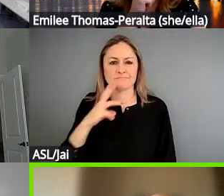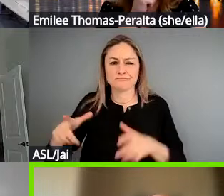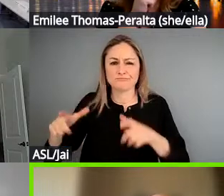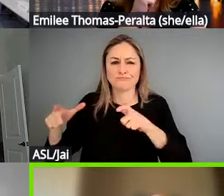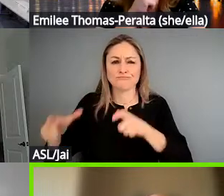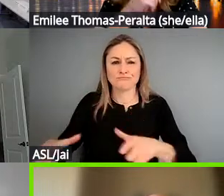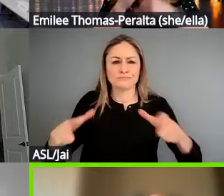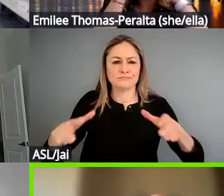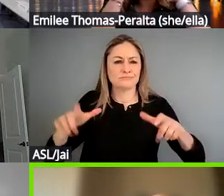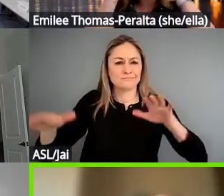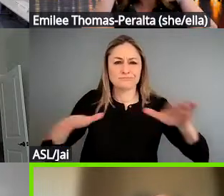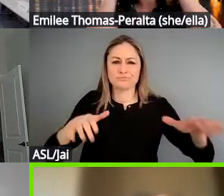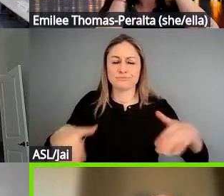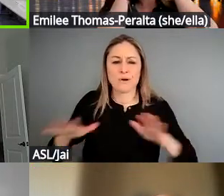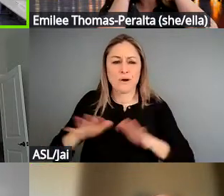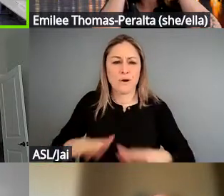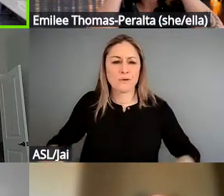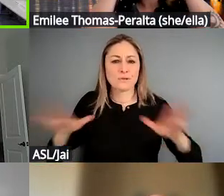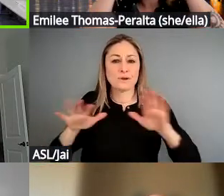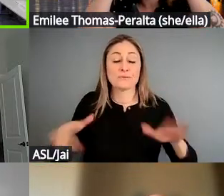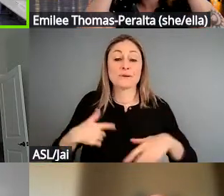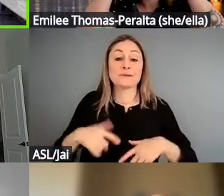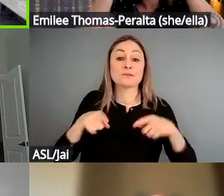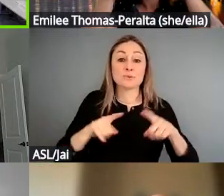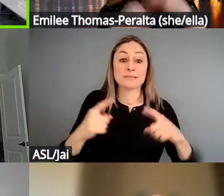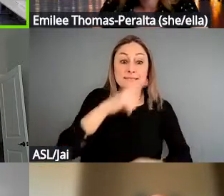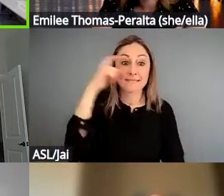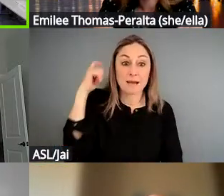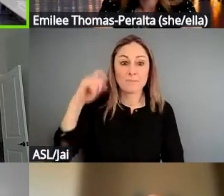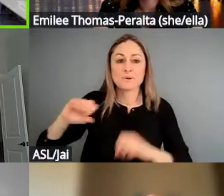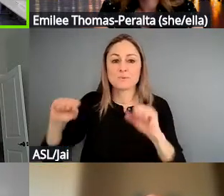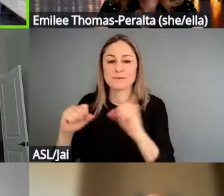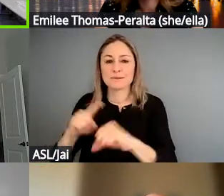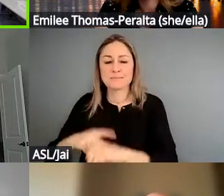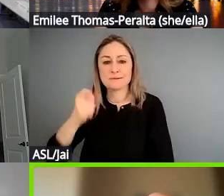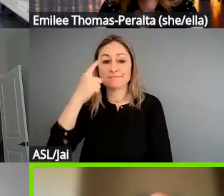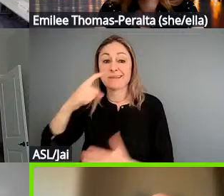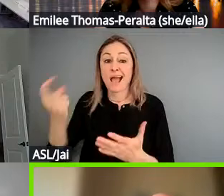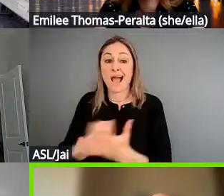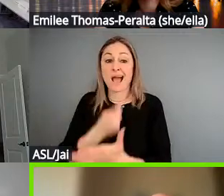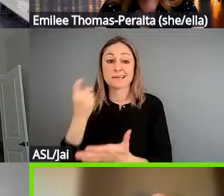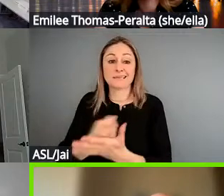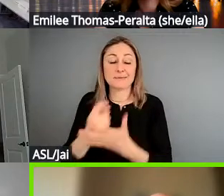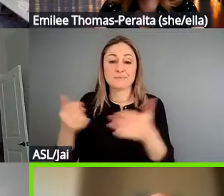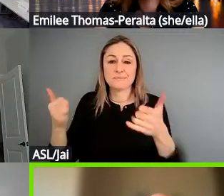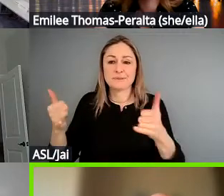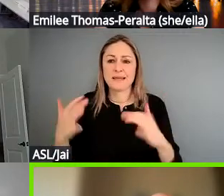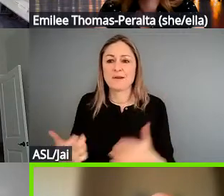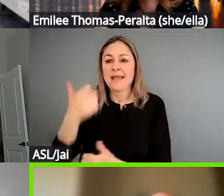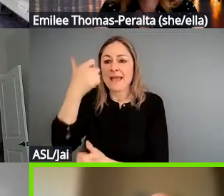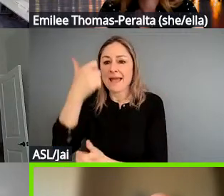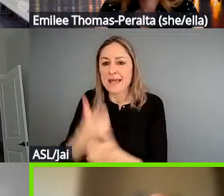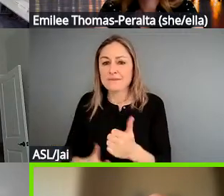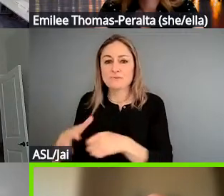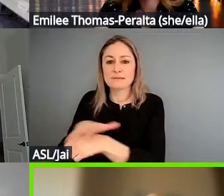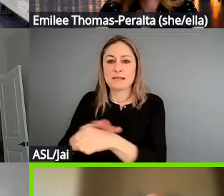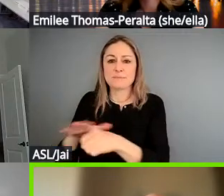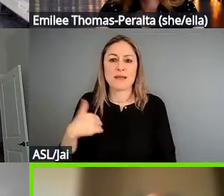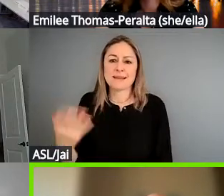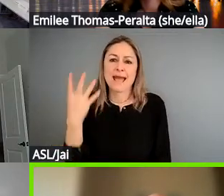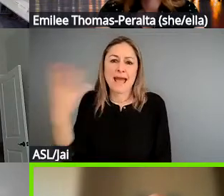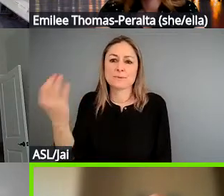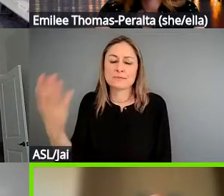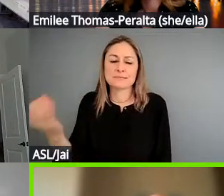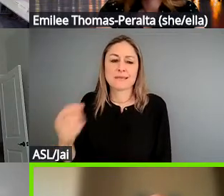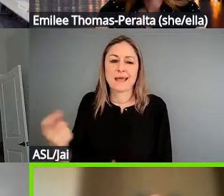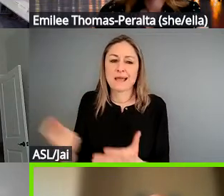time on them in the summer and the winter. But as a hockey player, every neighborhood where I grew up had its own hockey rink, outdoor hockey rink. So I